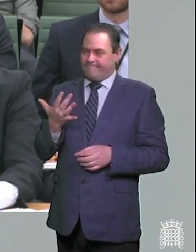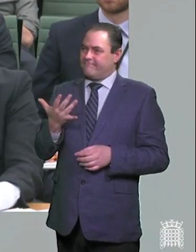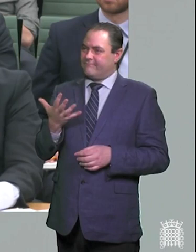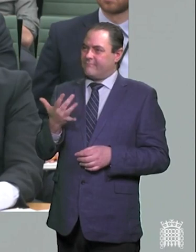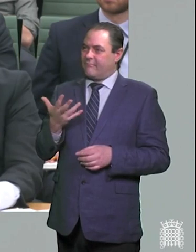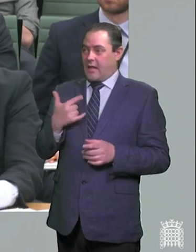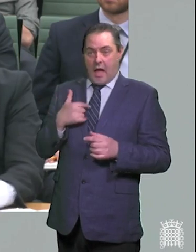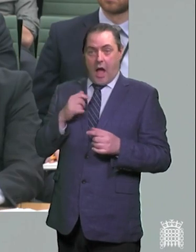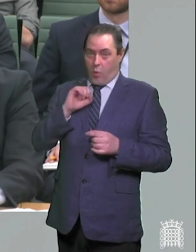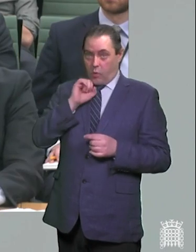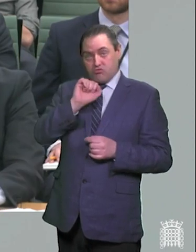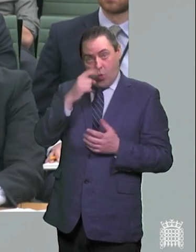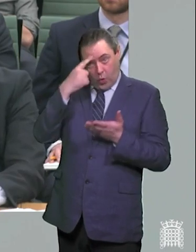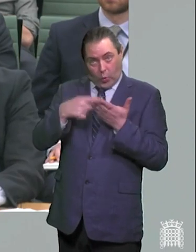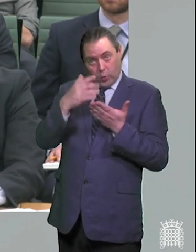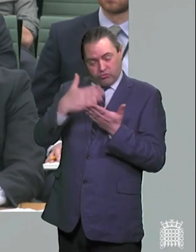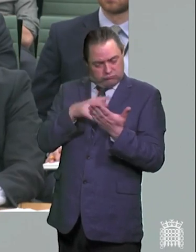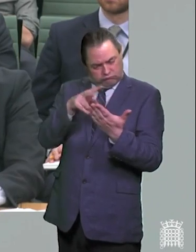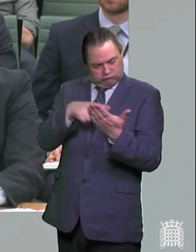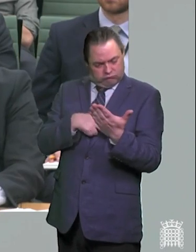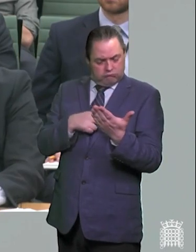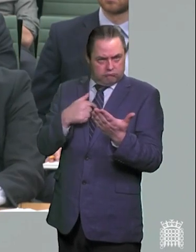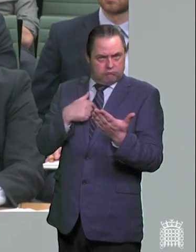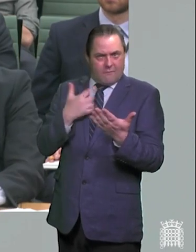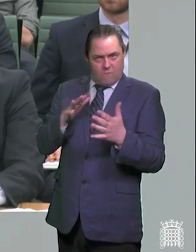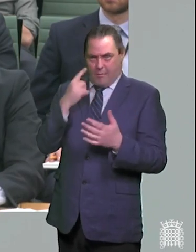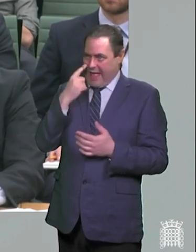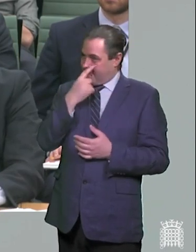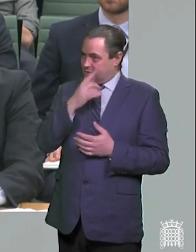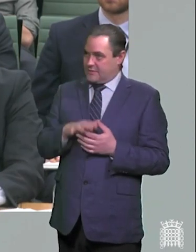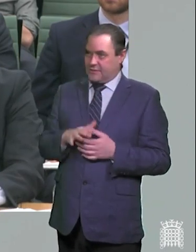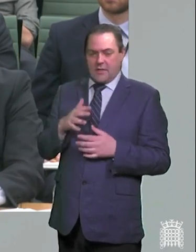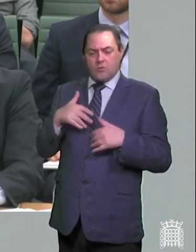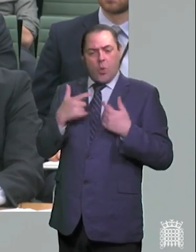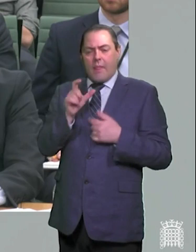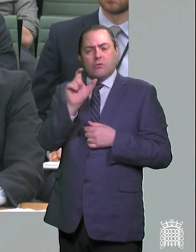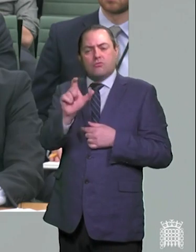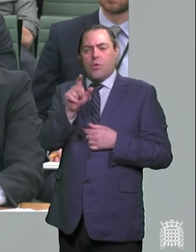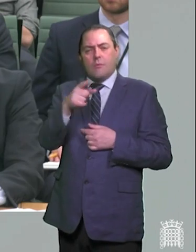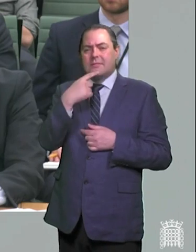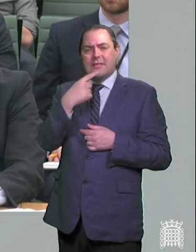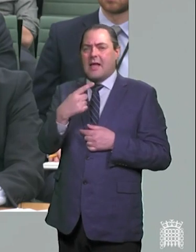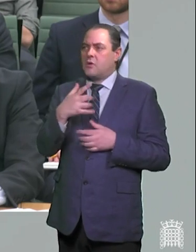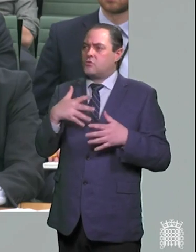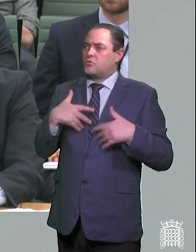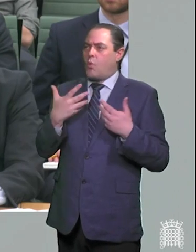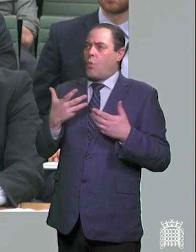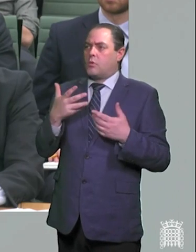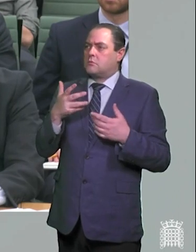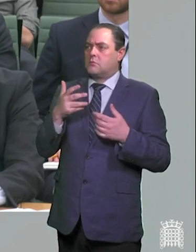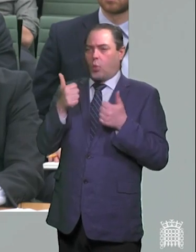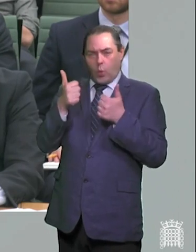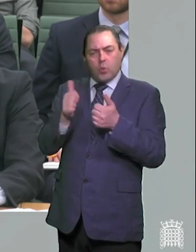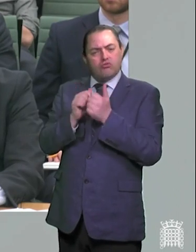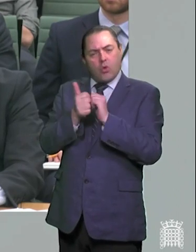will study your conclusions from the evidence. I deprecate the terms that you have used. I don't want to see